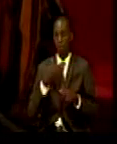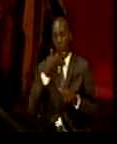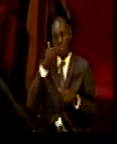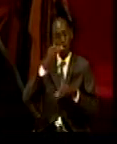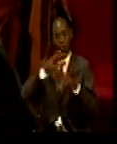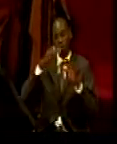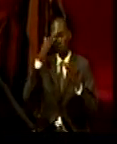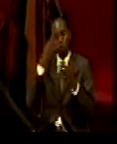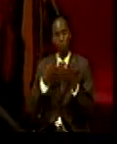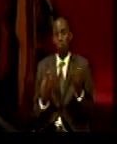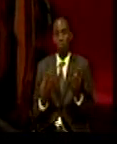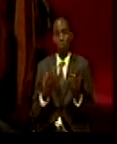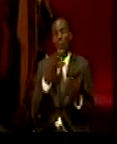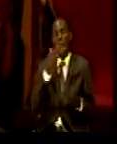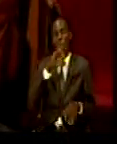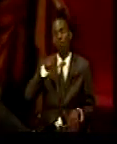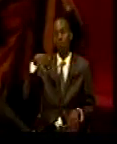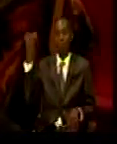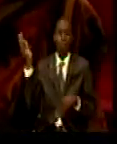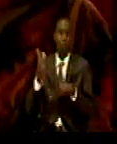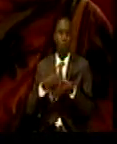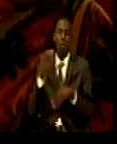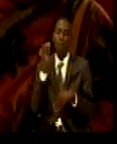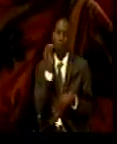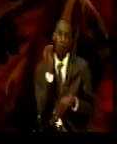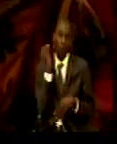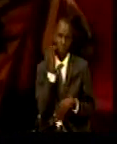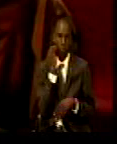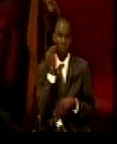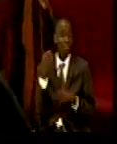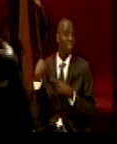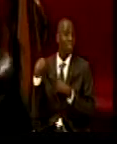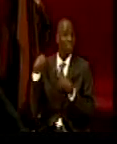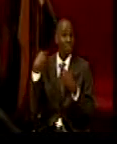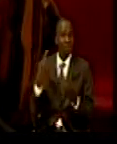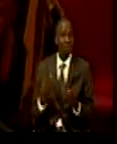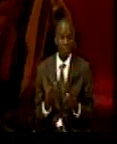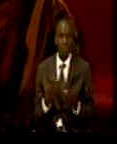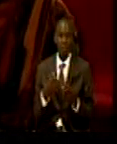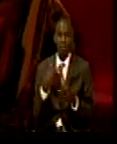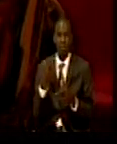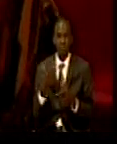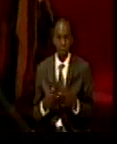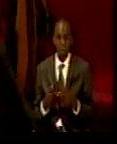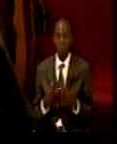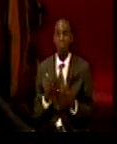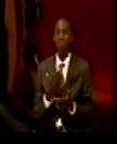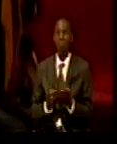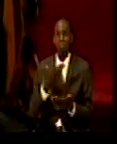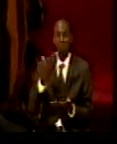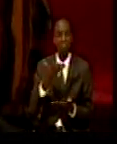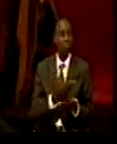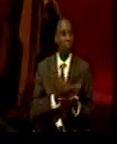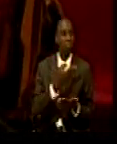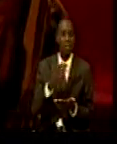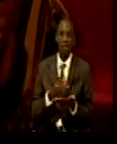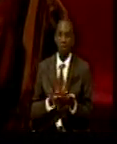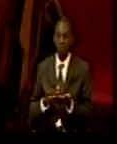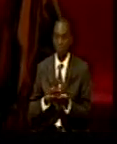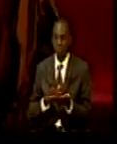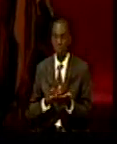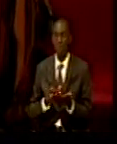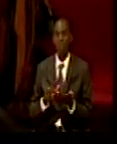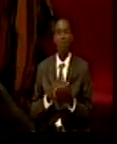home, that he has been discharged. So since then, we have been battling, buying drugs here and there for phototherapy, no